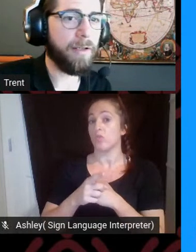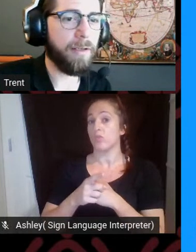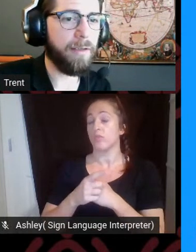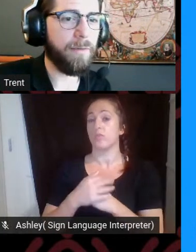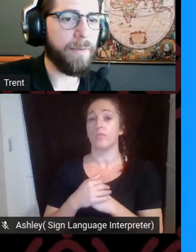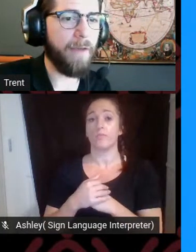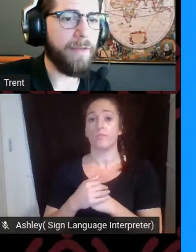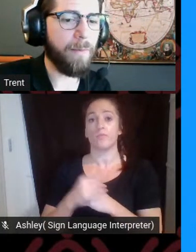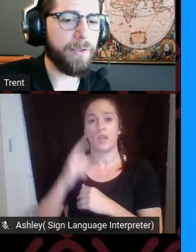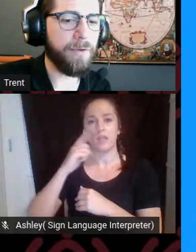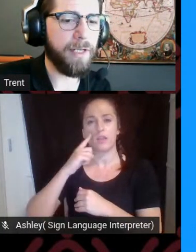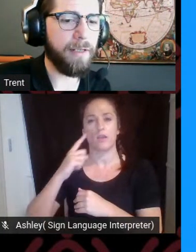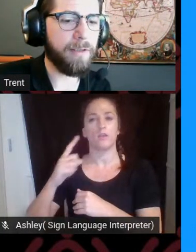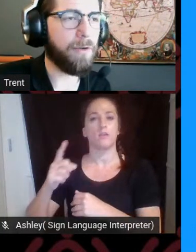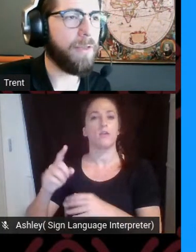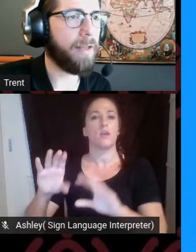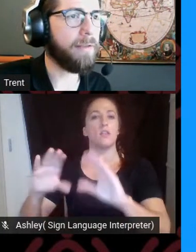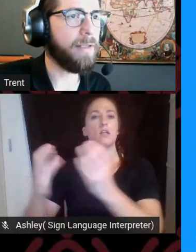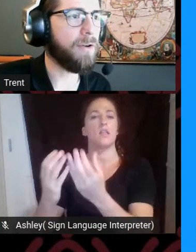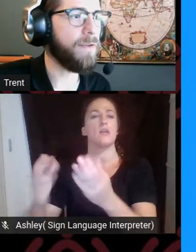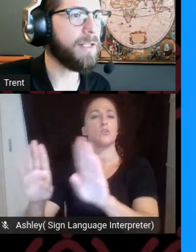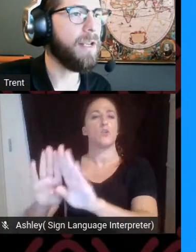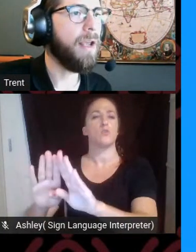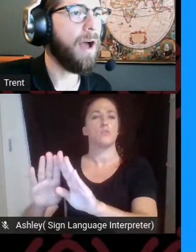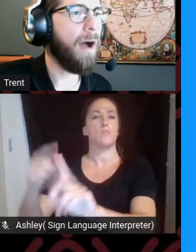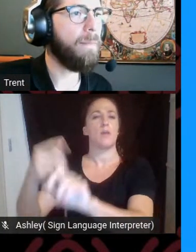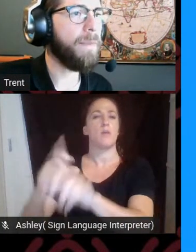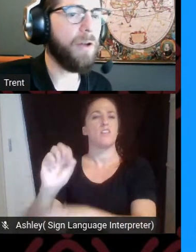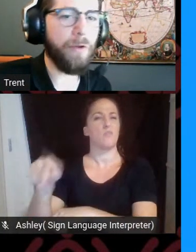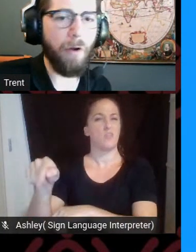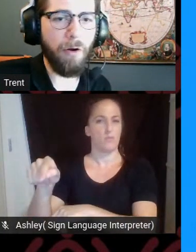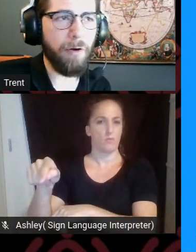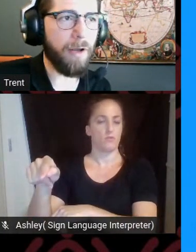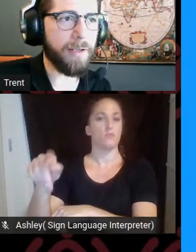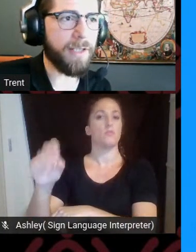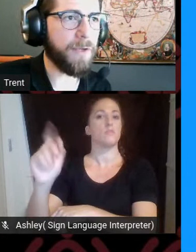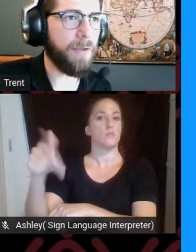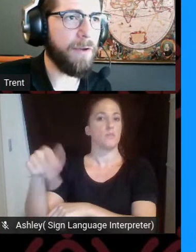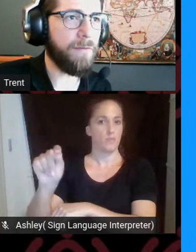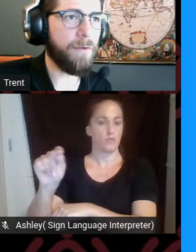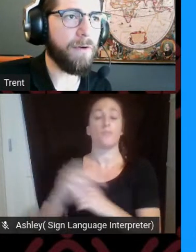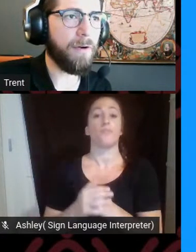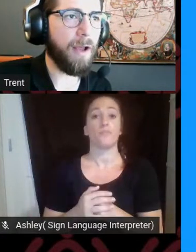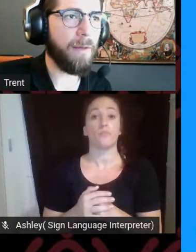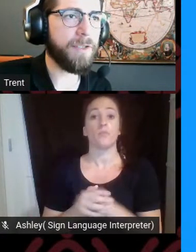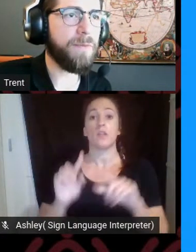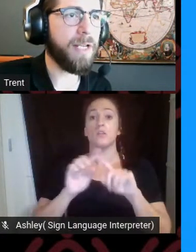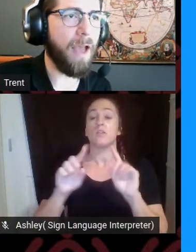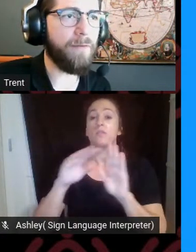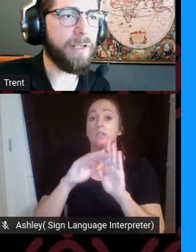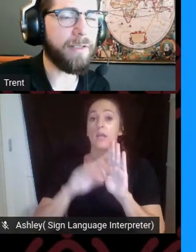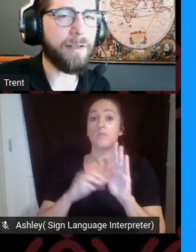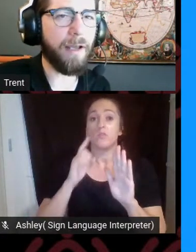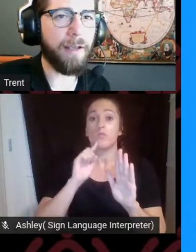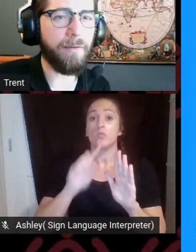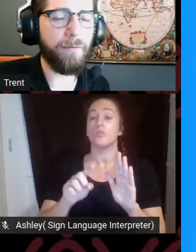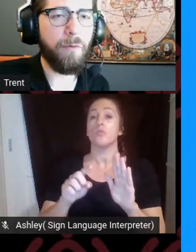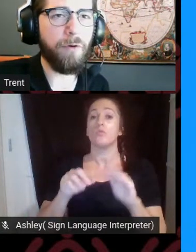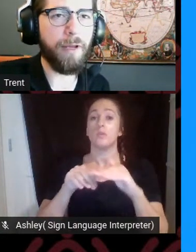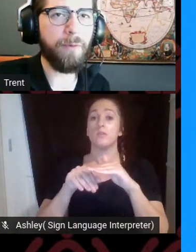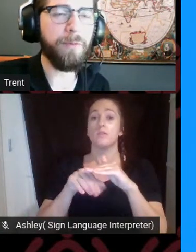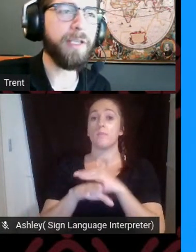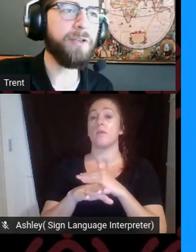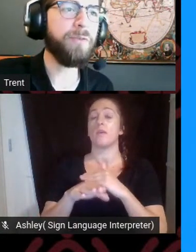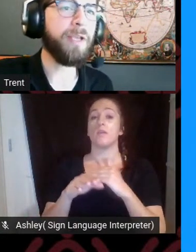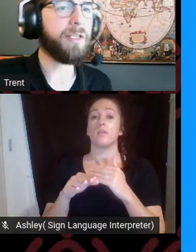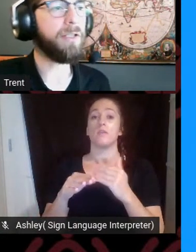you have that opportunity to earn that in service. There are steps on there for submitting evidence